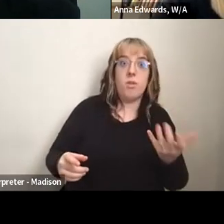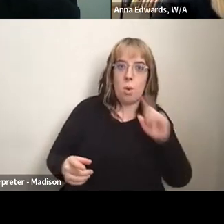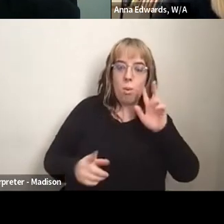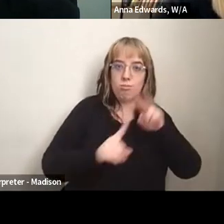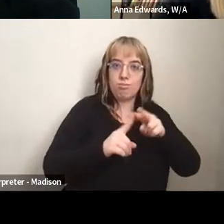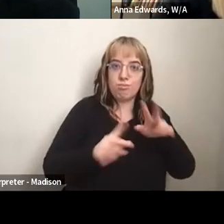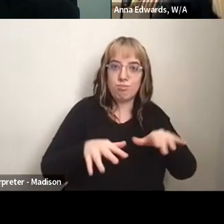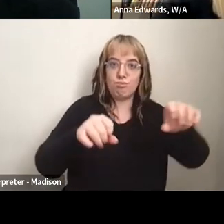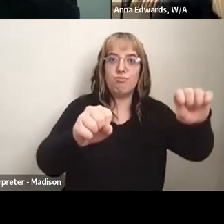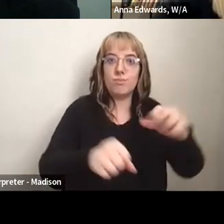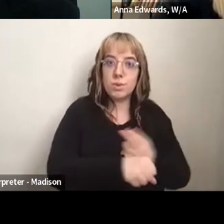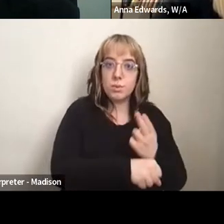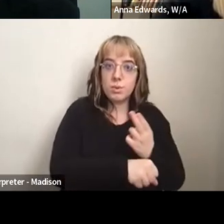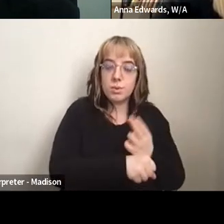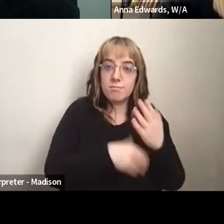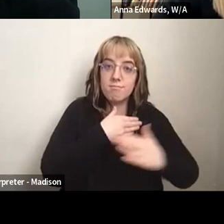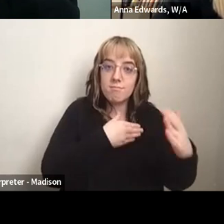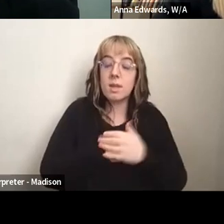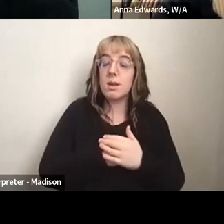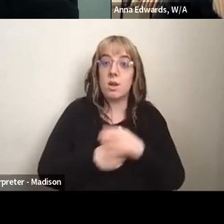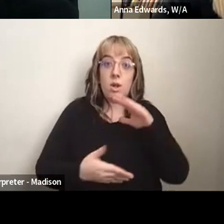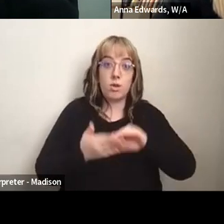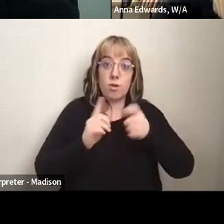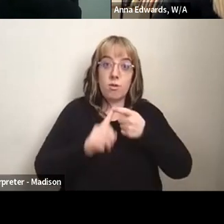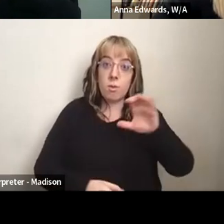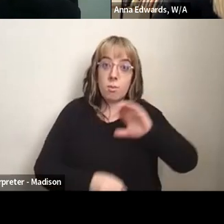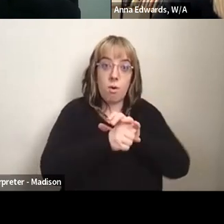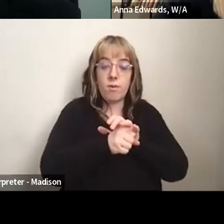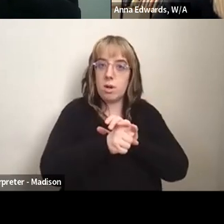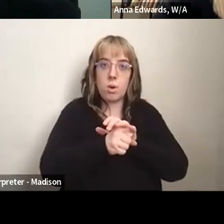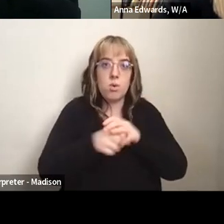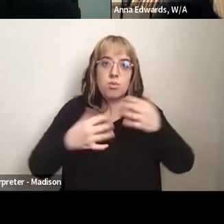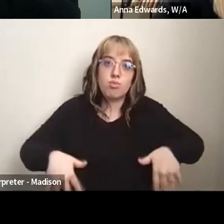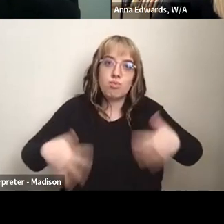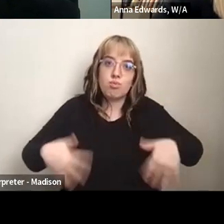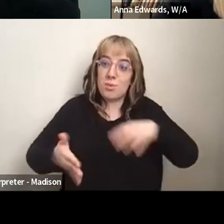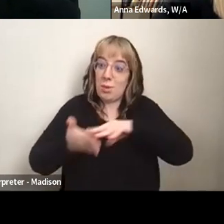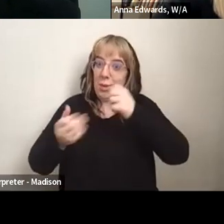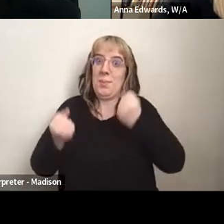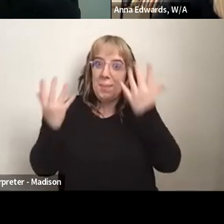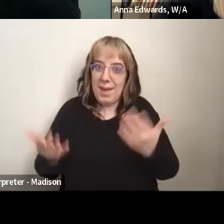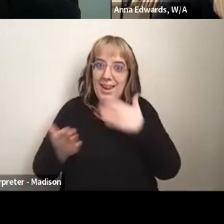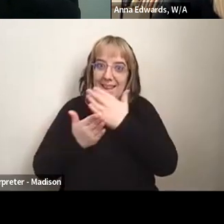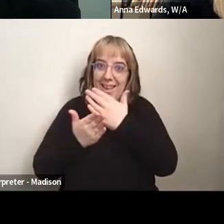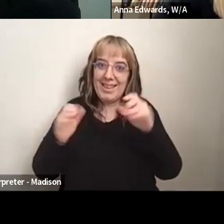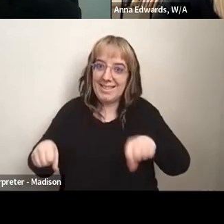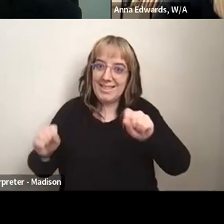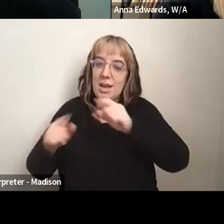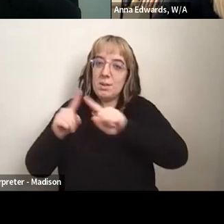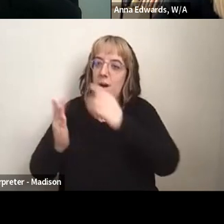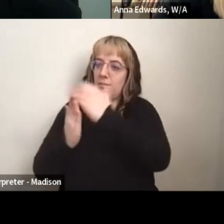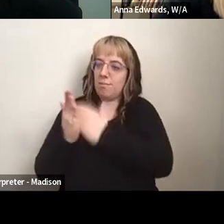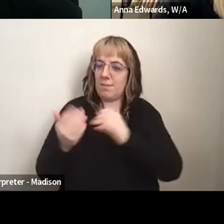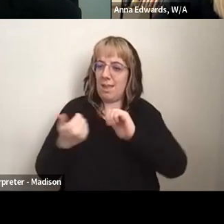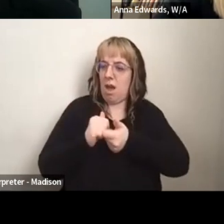the pandemic was that, we had learned lots of lessons, but we want to leverage technology in different ways. So that's